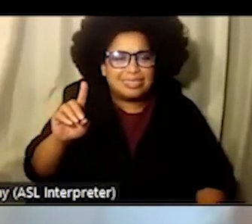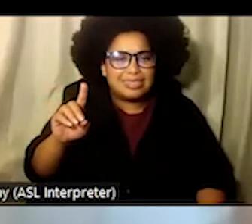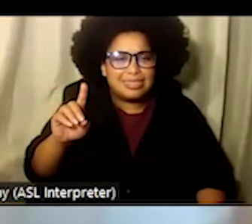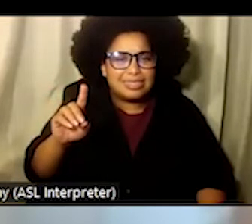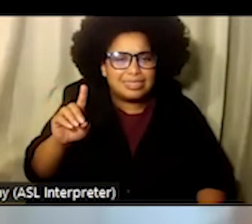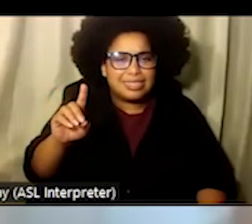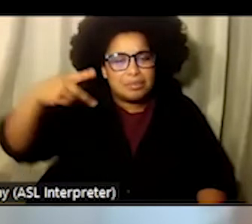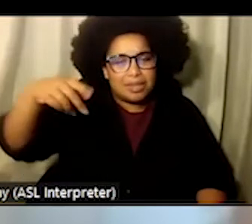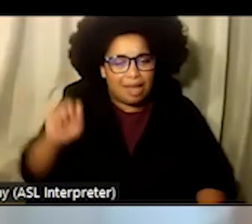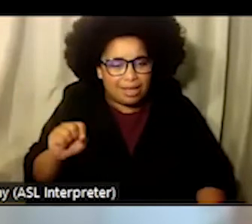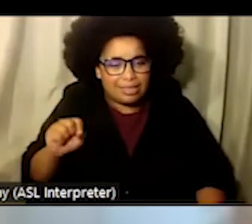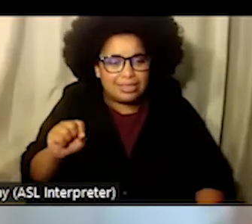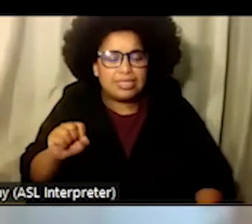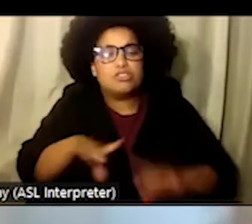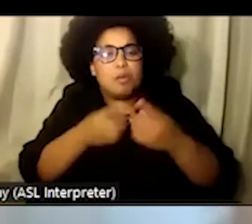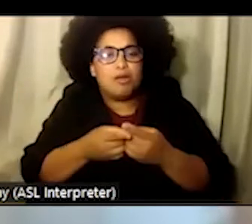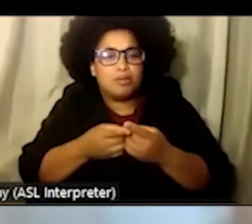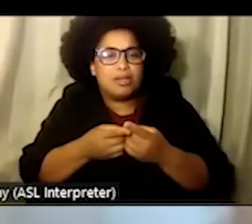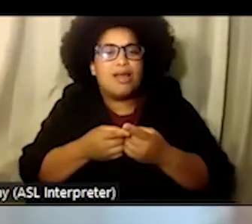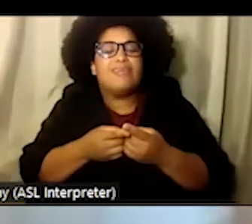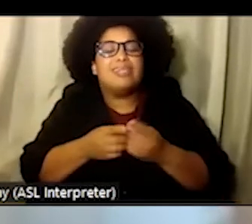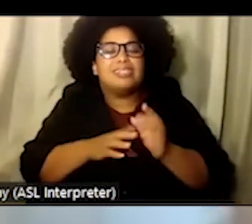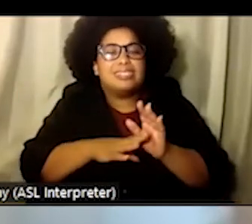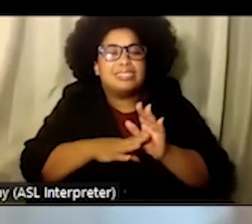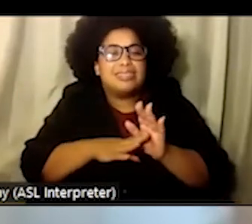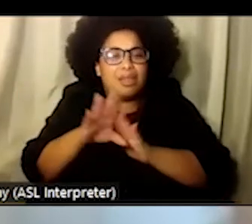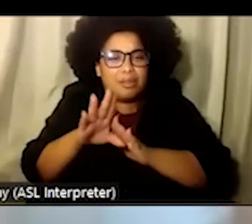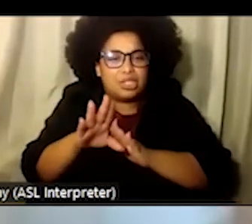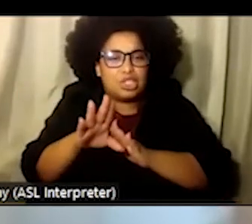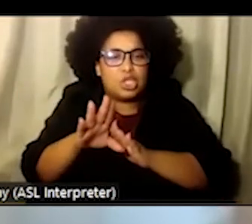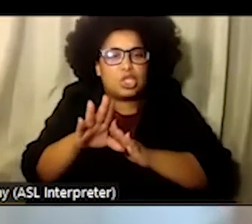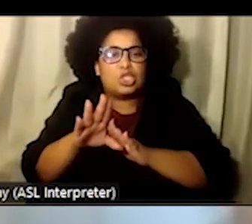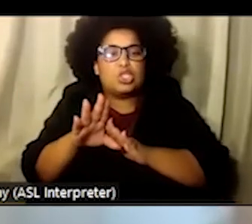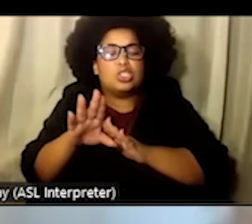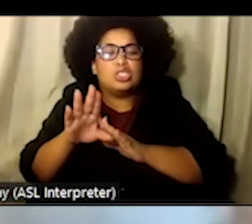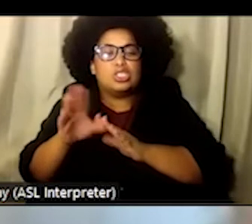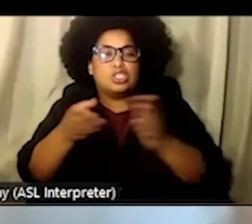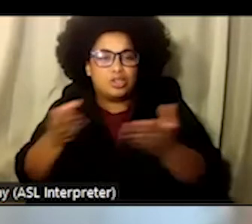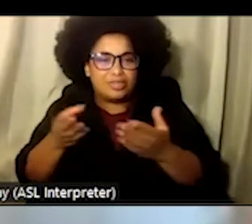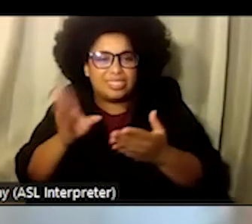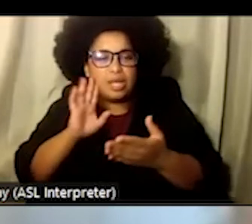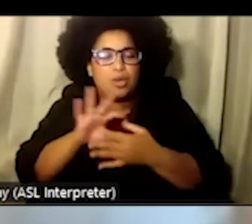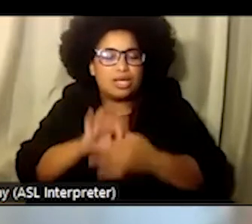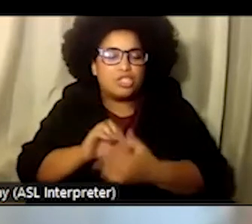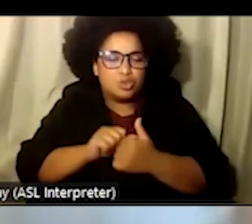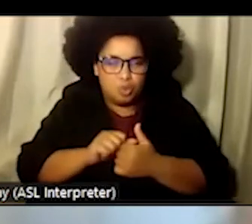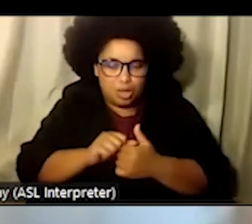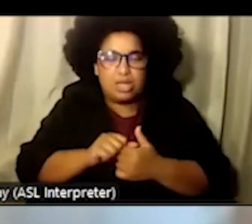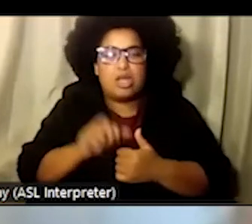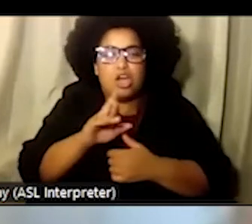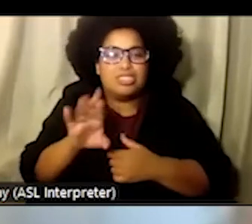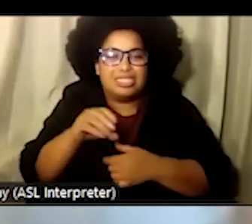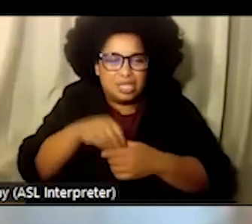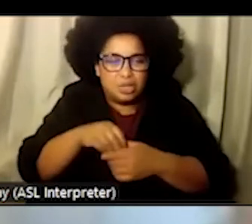Disability Services, and that can link you to the regional center in your area. Now, let's walk through